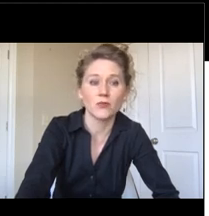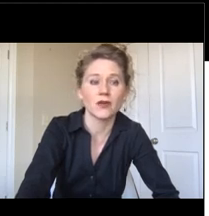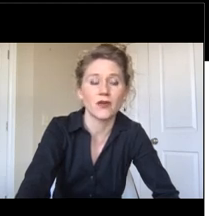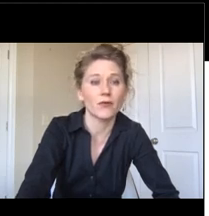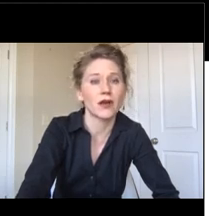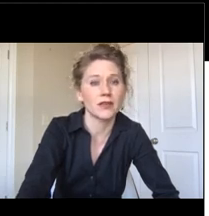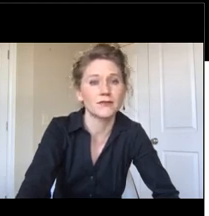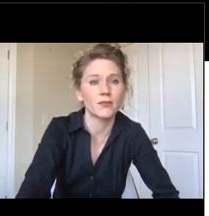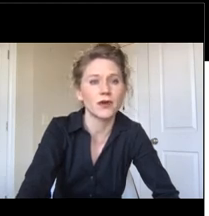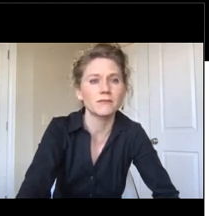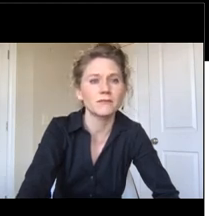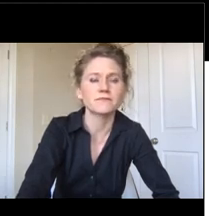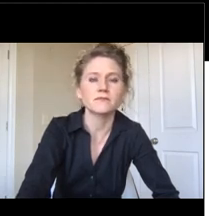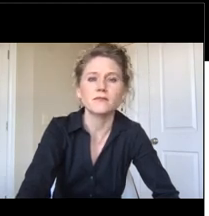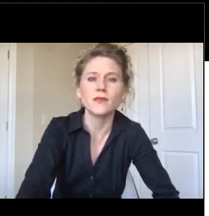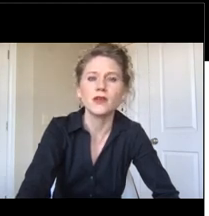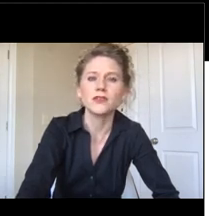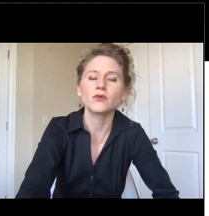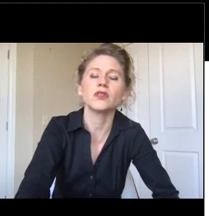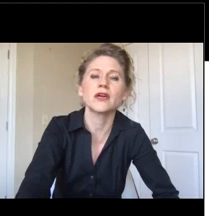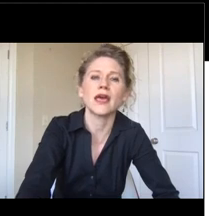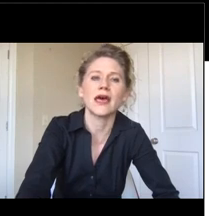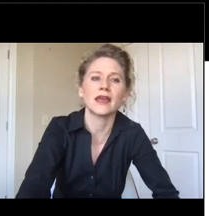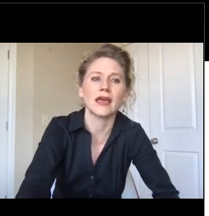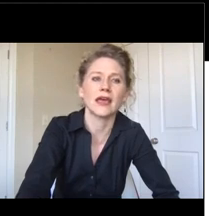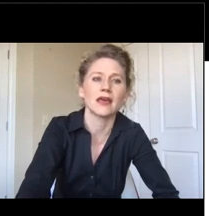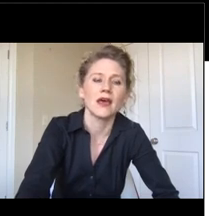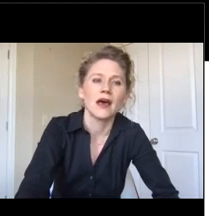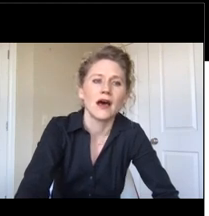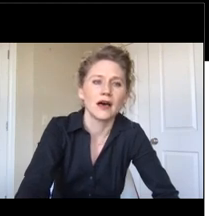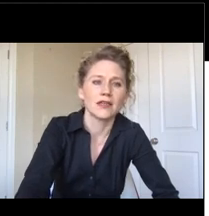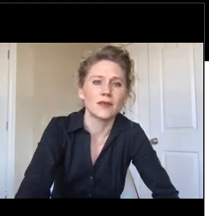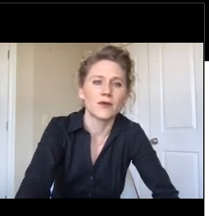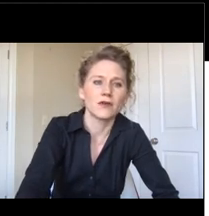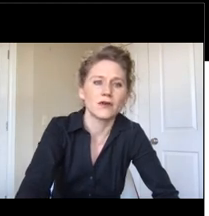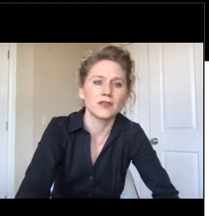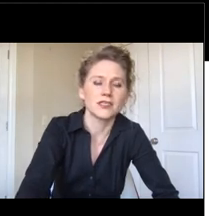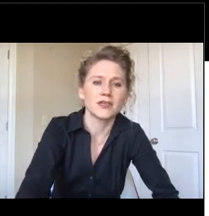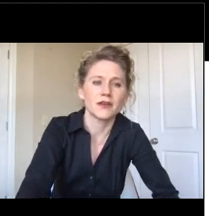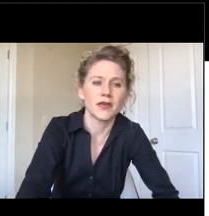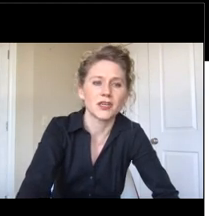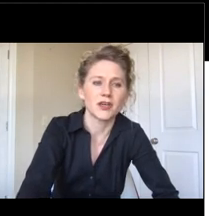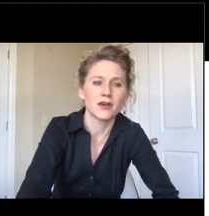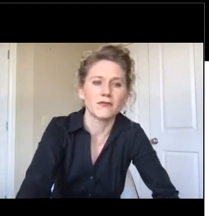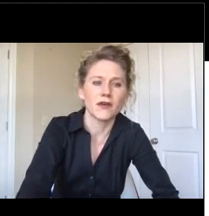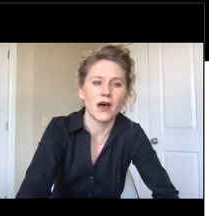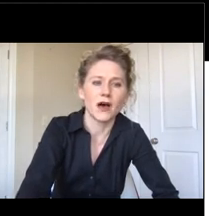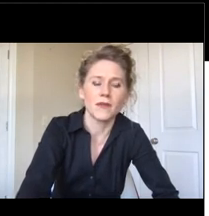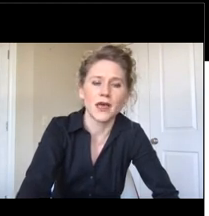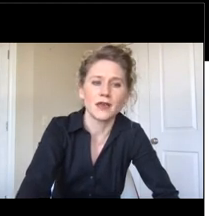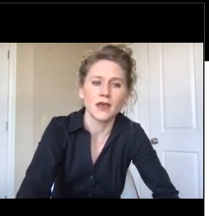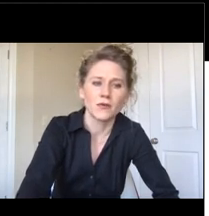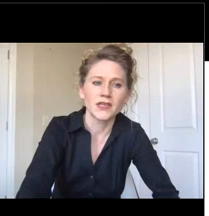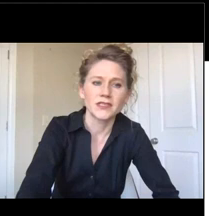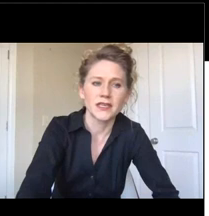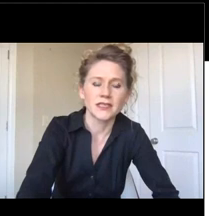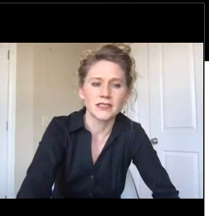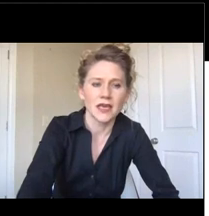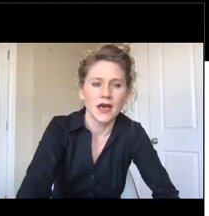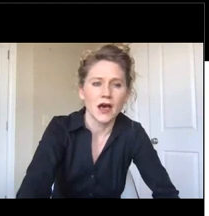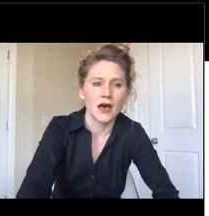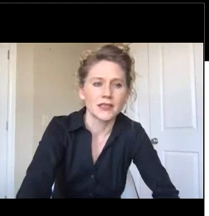money, how do you put your network on life support? So we'll look at a typical deterioration curve. And what